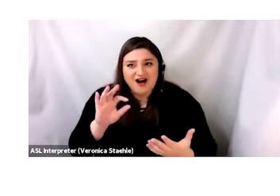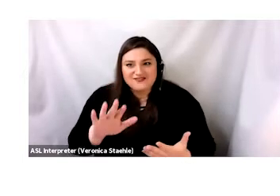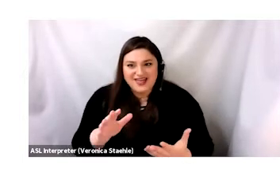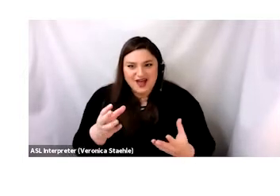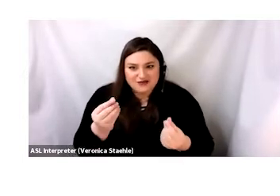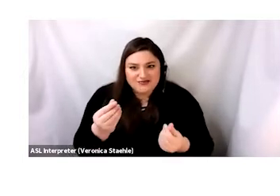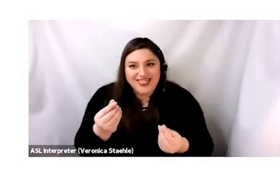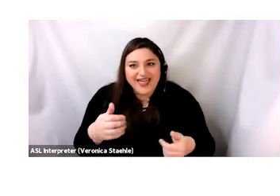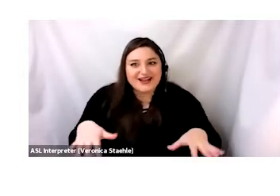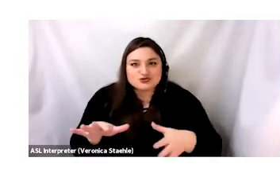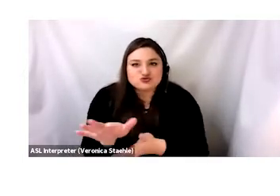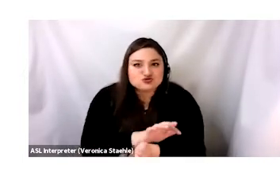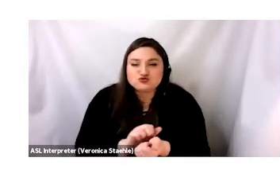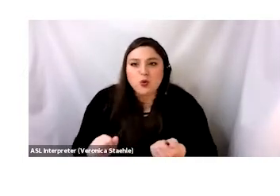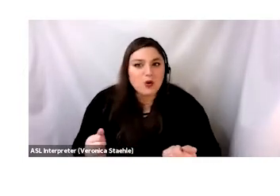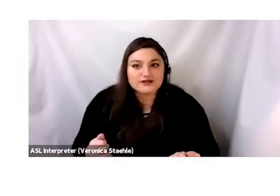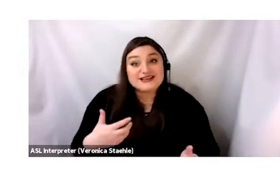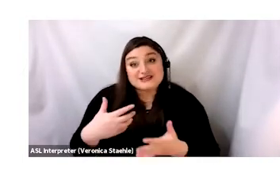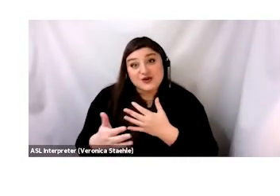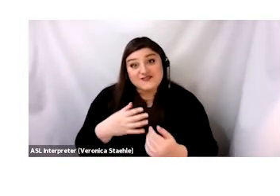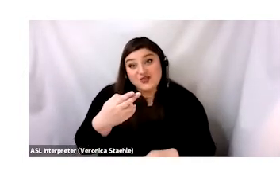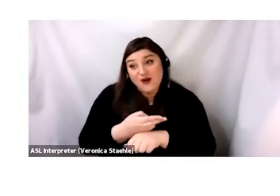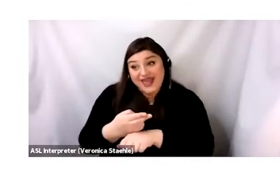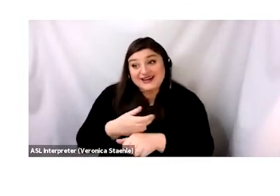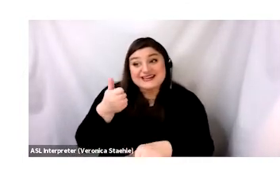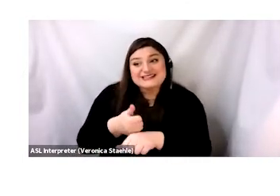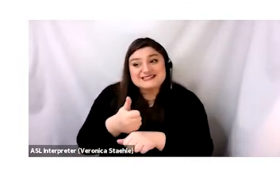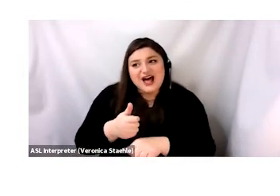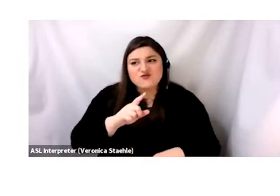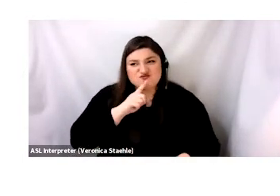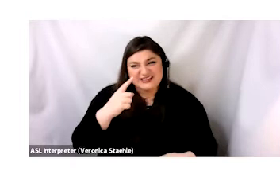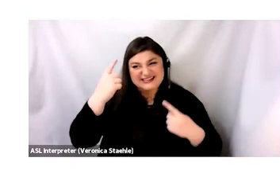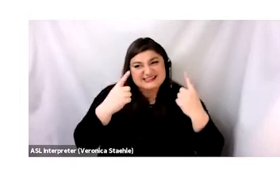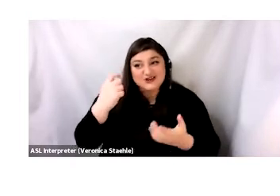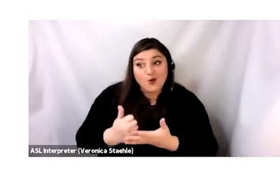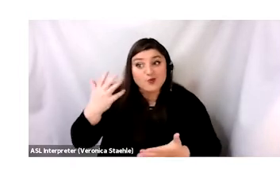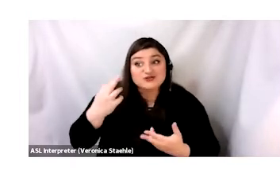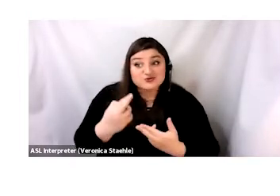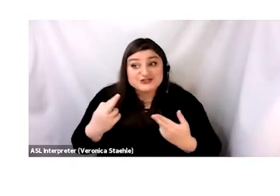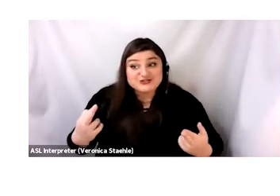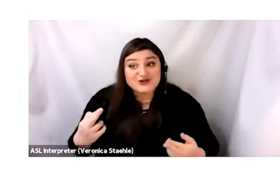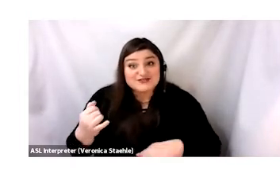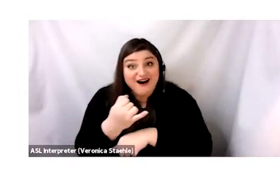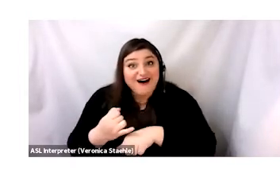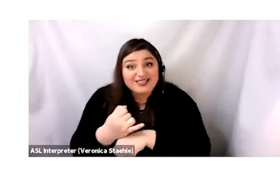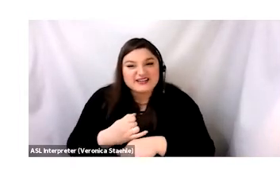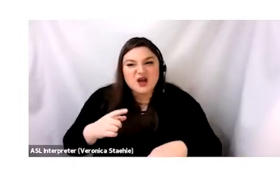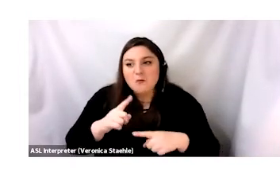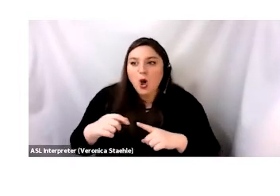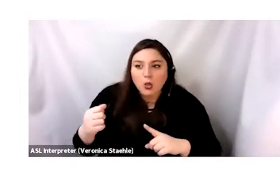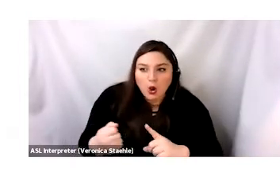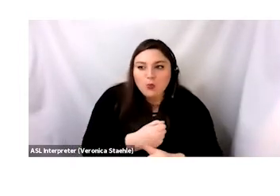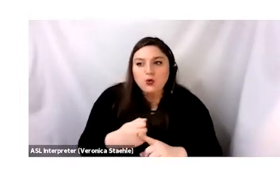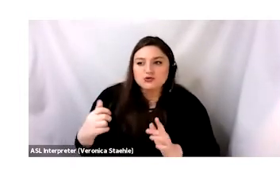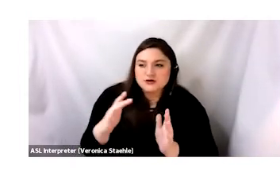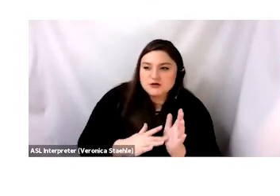market, even though they were one of the richest islands in terms of resources in the world. So it's not only that the history of